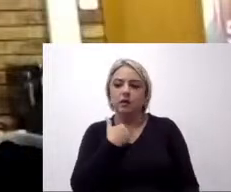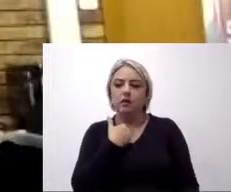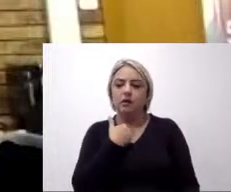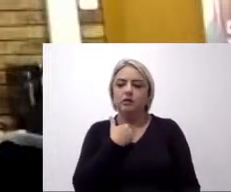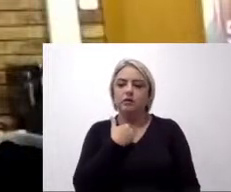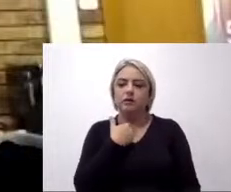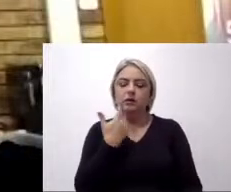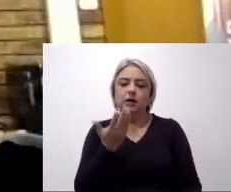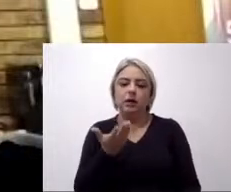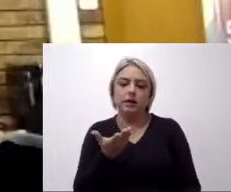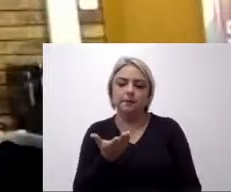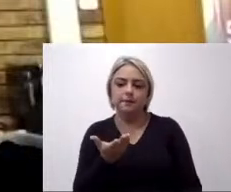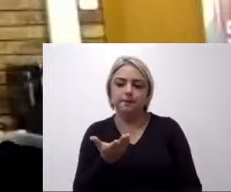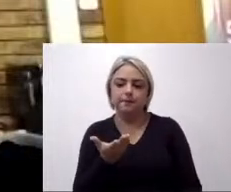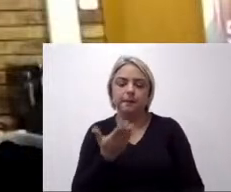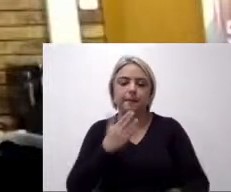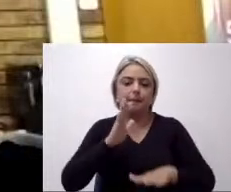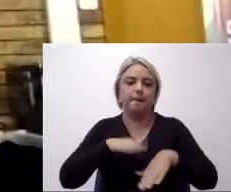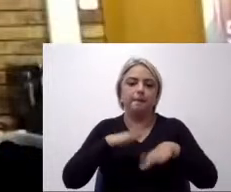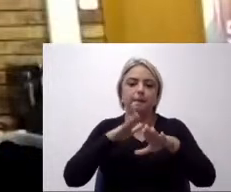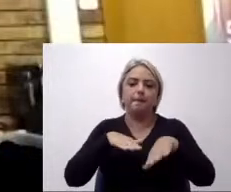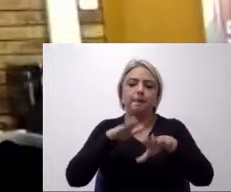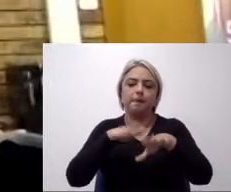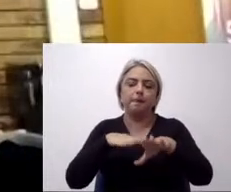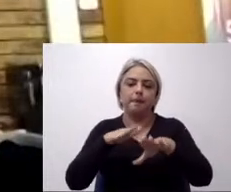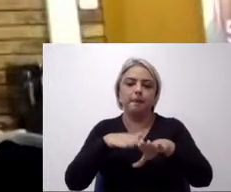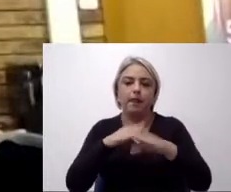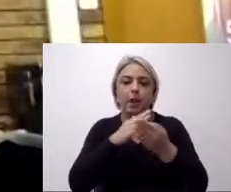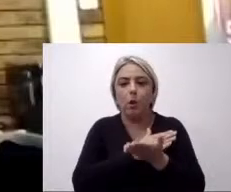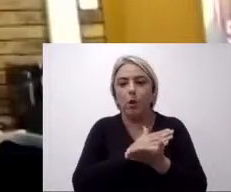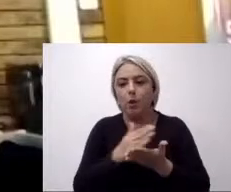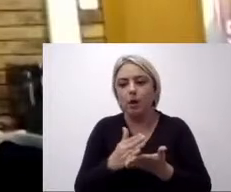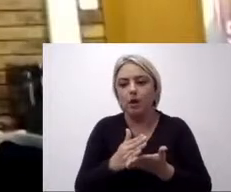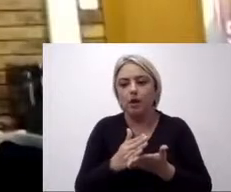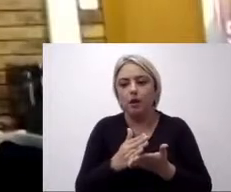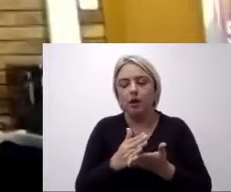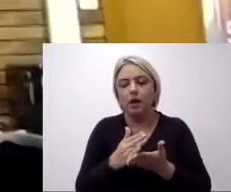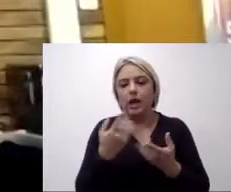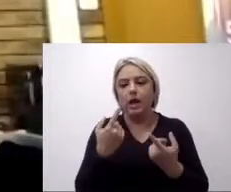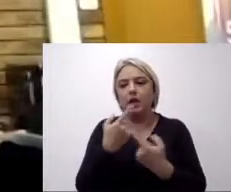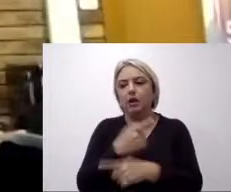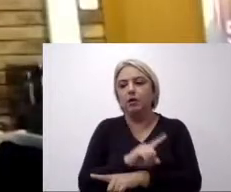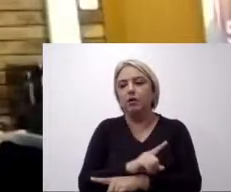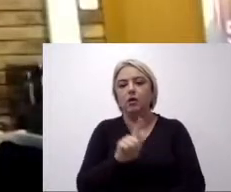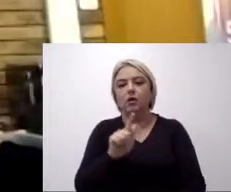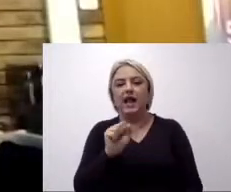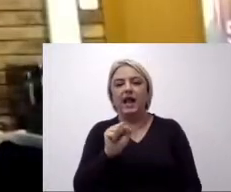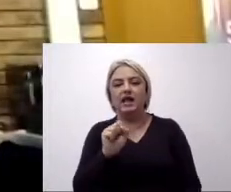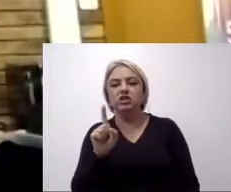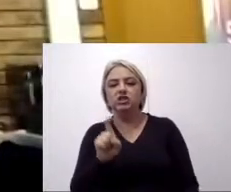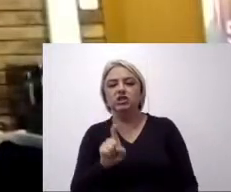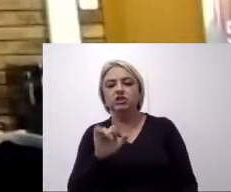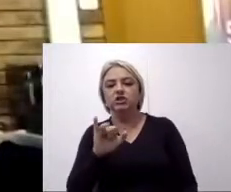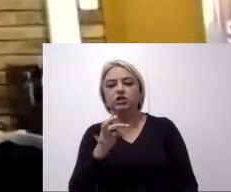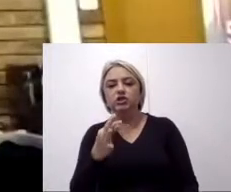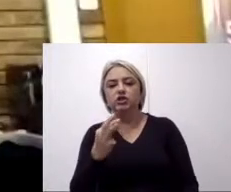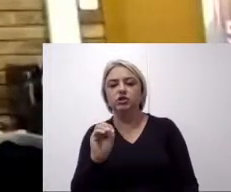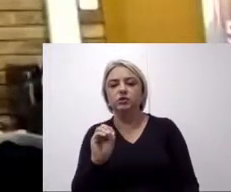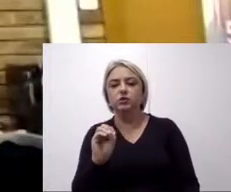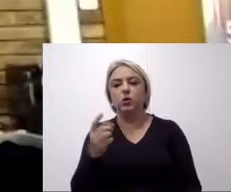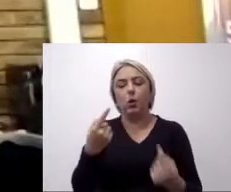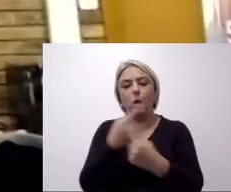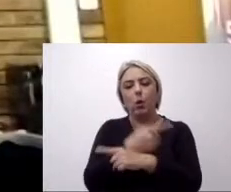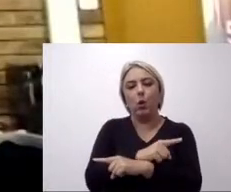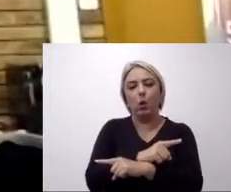mobilizations was in the beginning against shale gas. So be against shale gas, it's nothing.